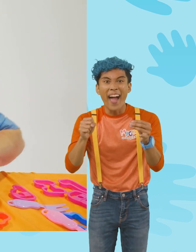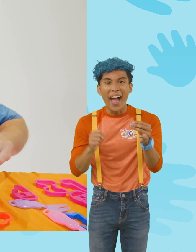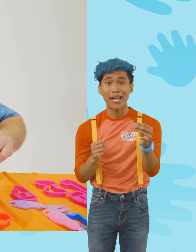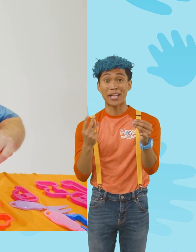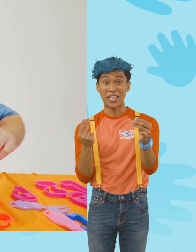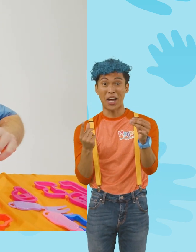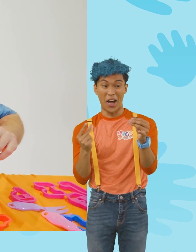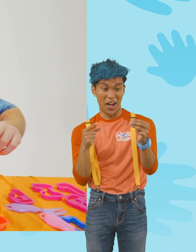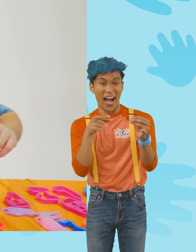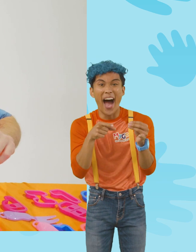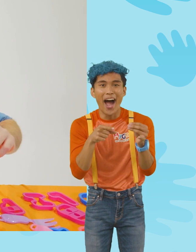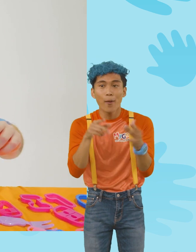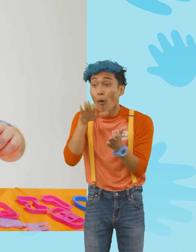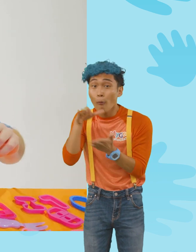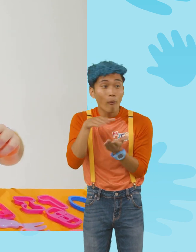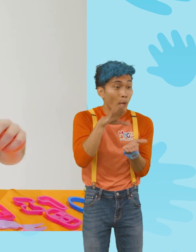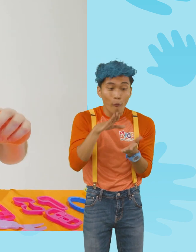a little poochie.